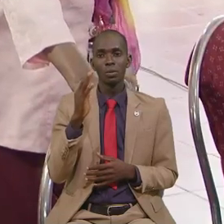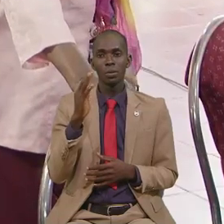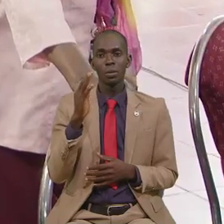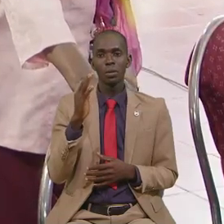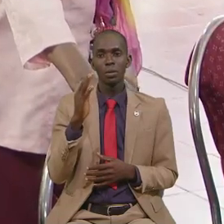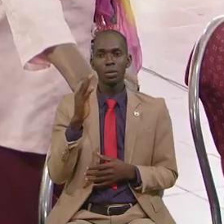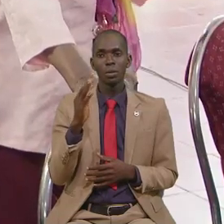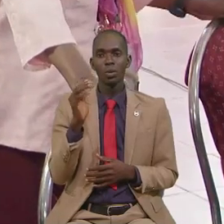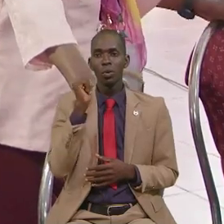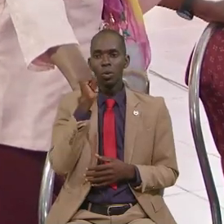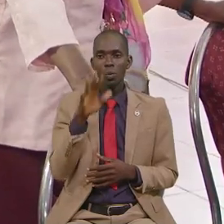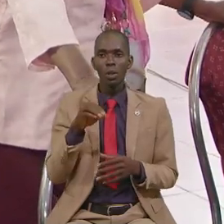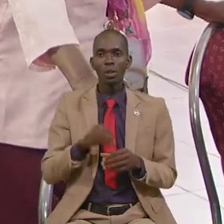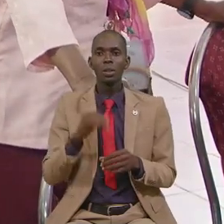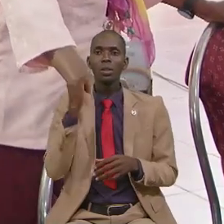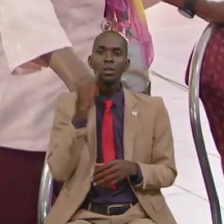woman in Israel,